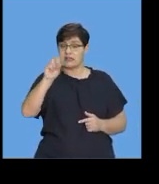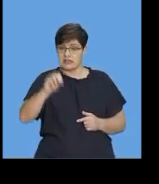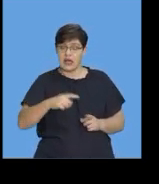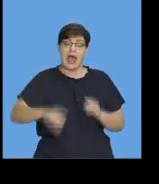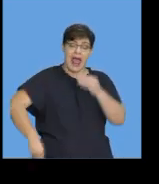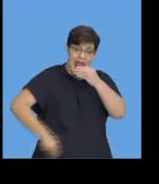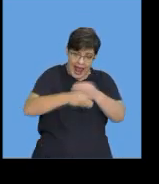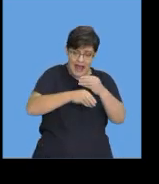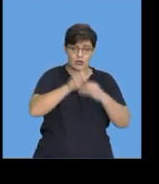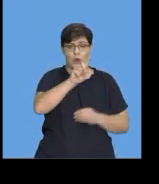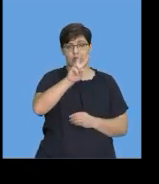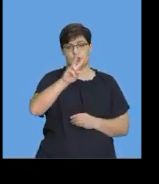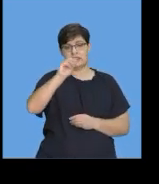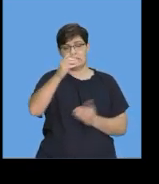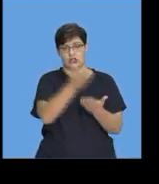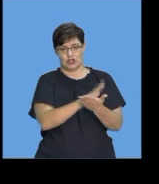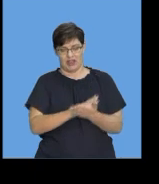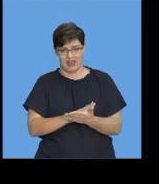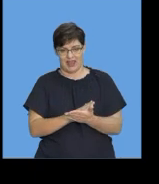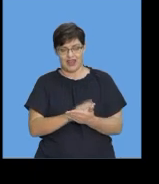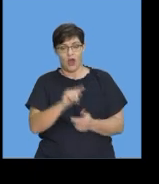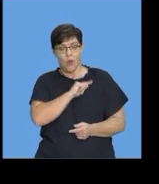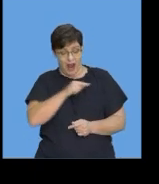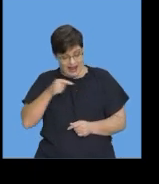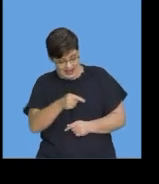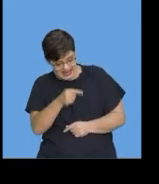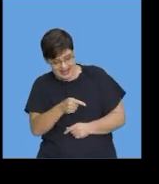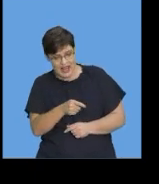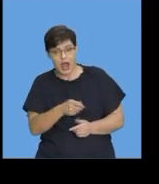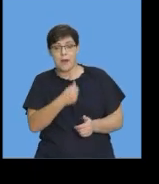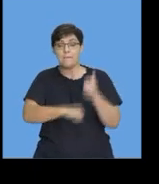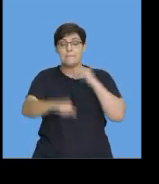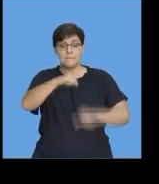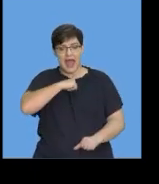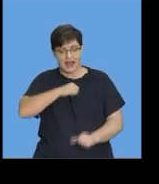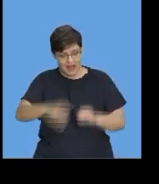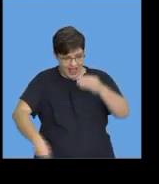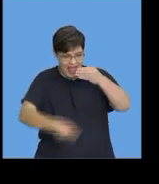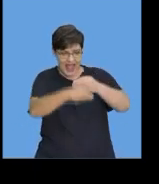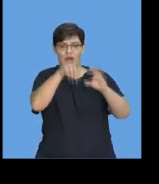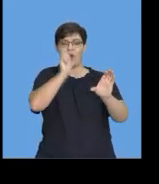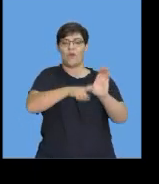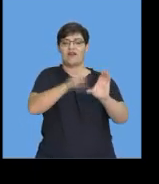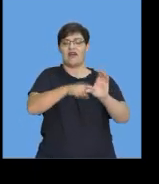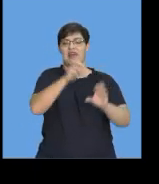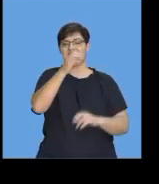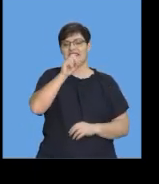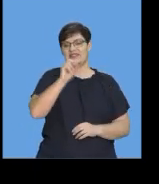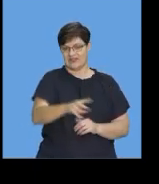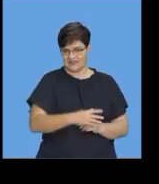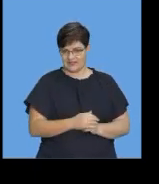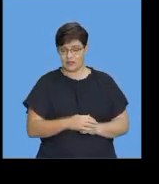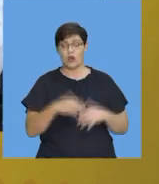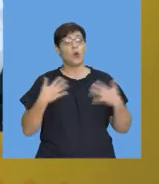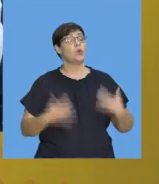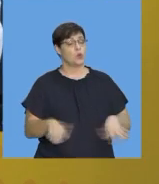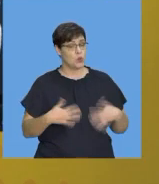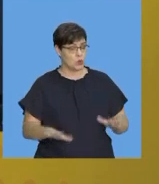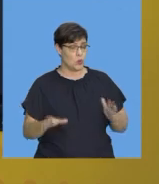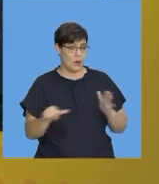the 120,000 shares, because these shares that were bought back qualified for the dividends. So important,